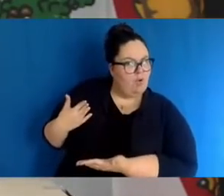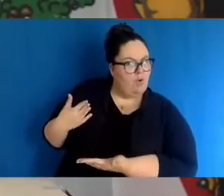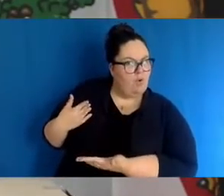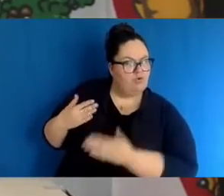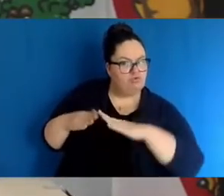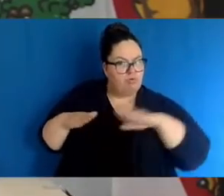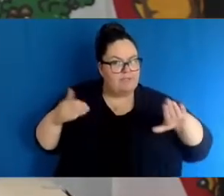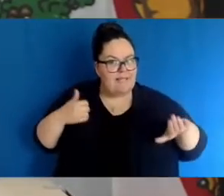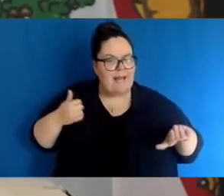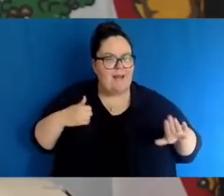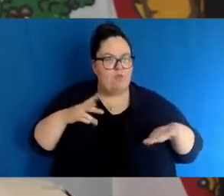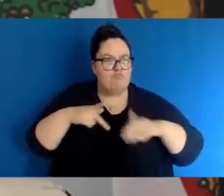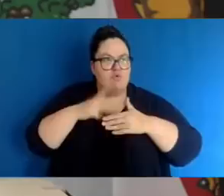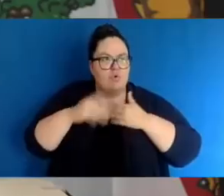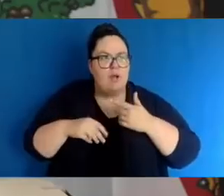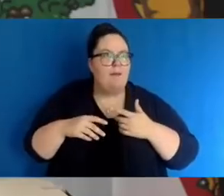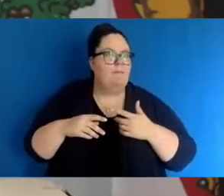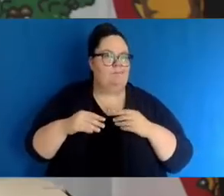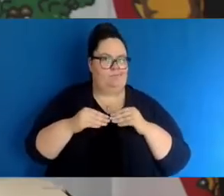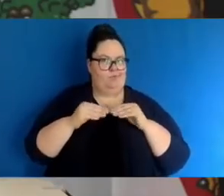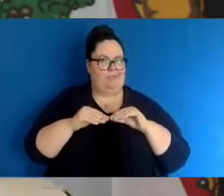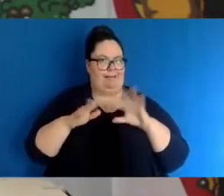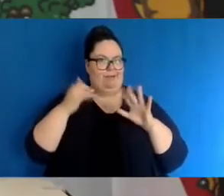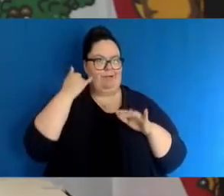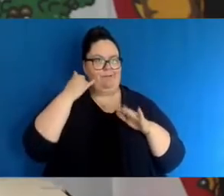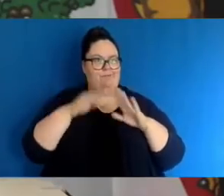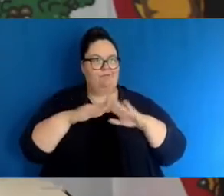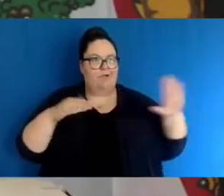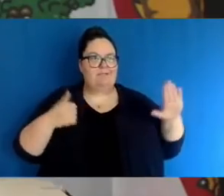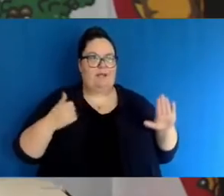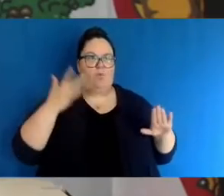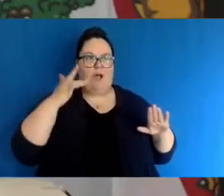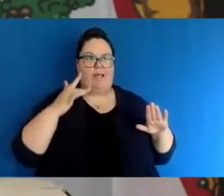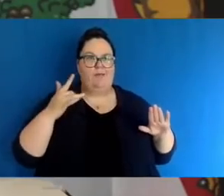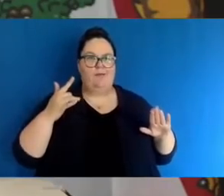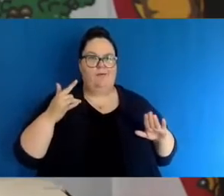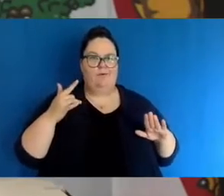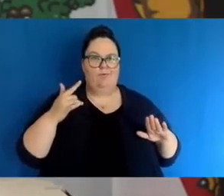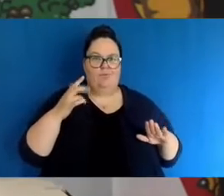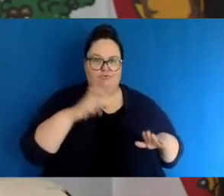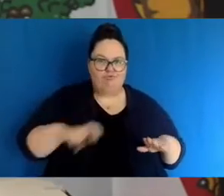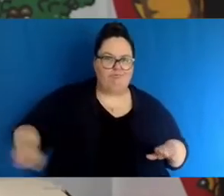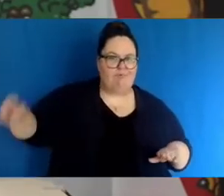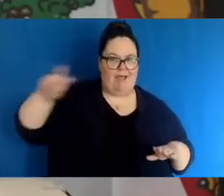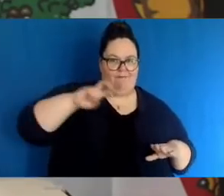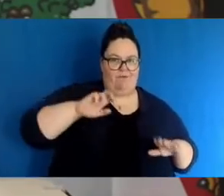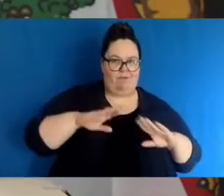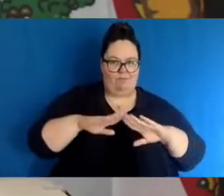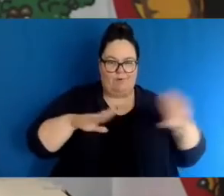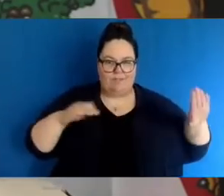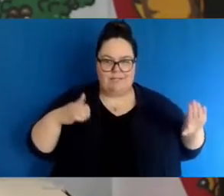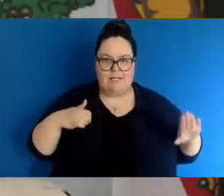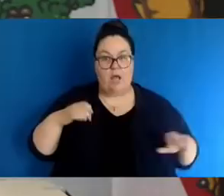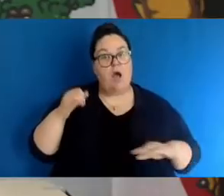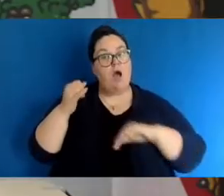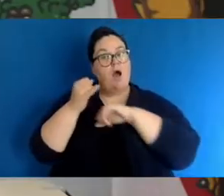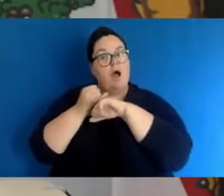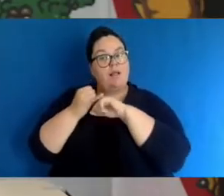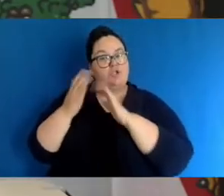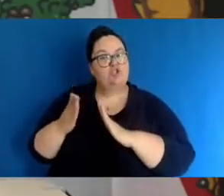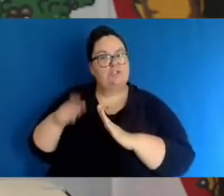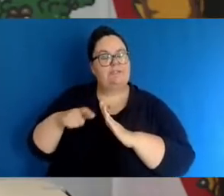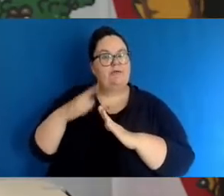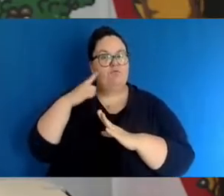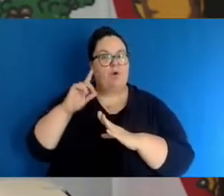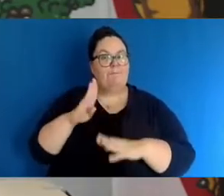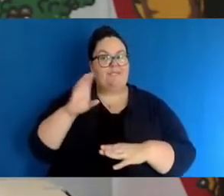national program. It would seem to make more sense as people are traveling between provinces. Sure. What would Islanders need, say, to go to BC where